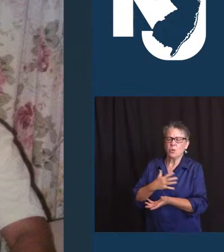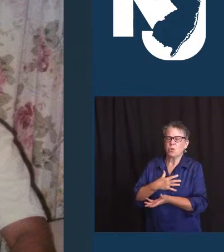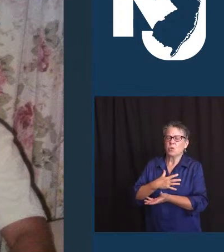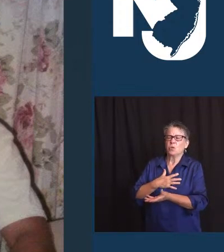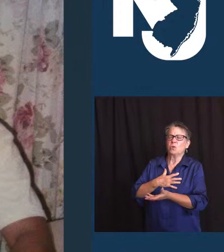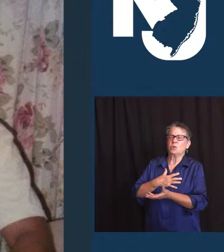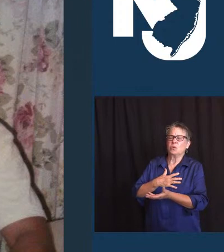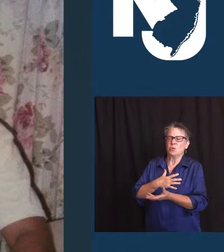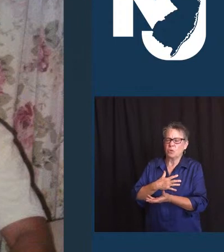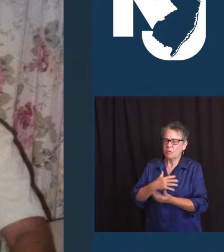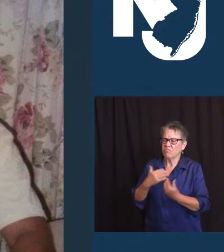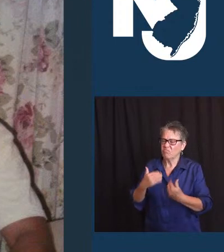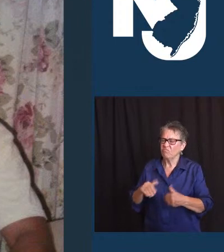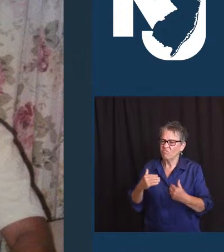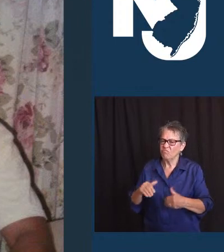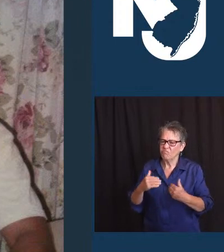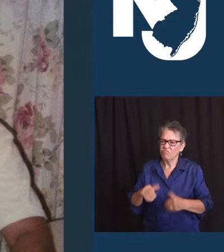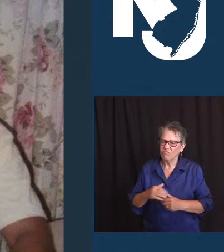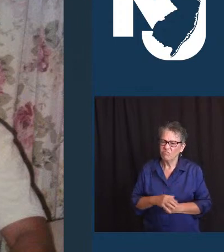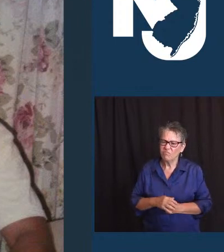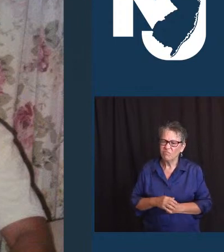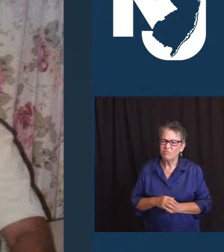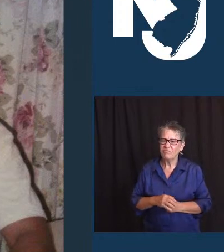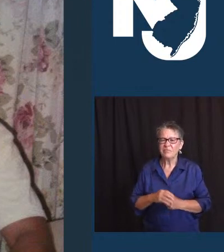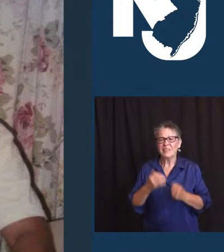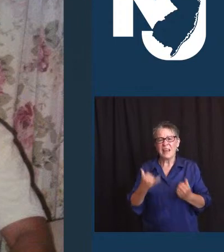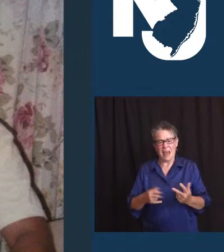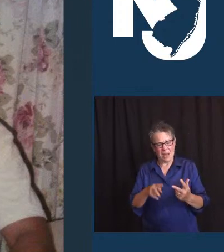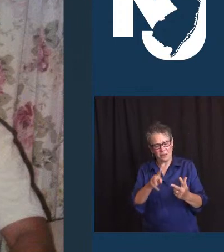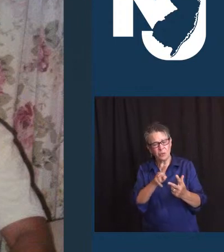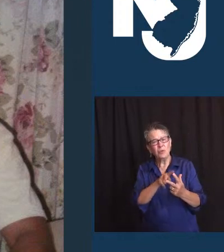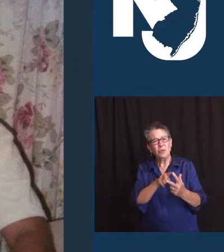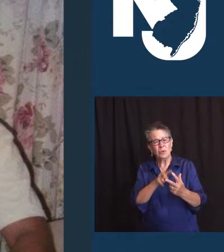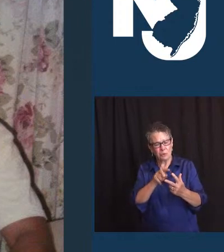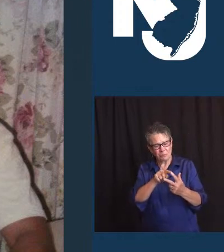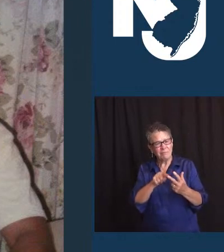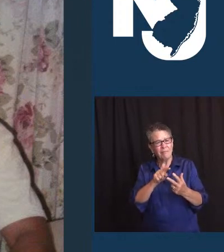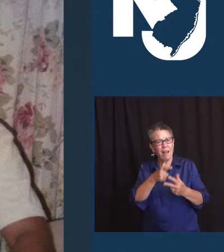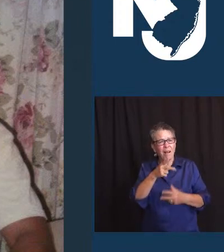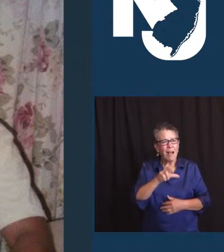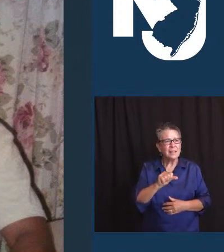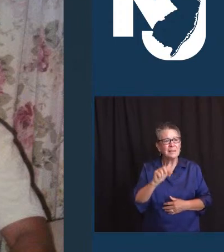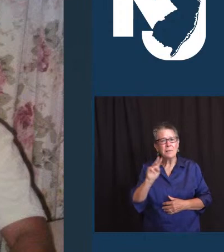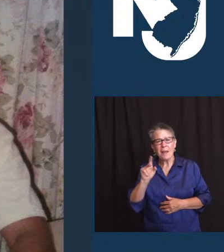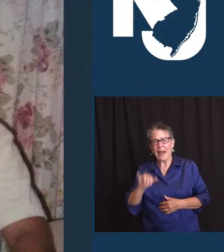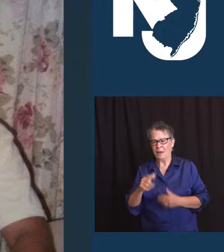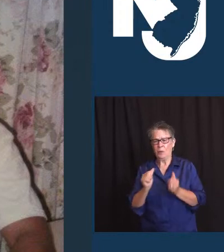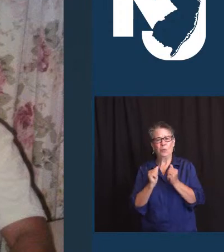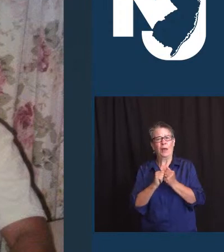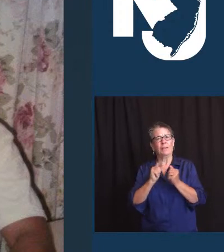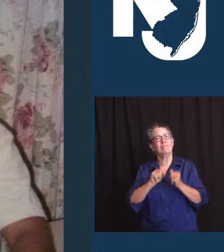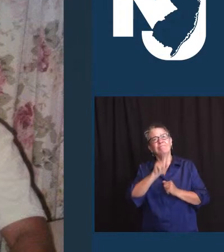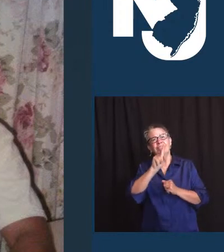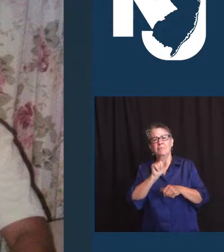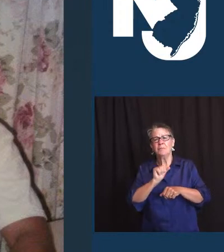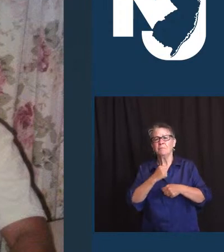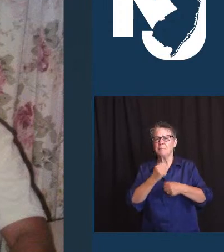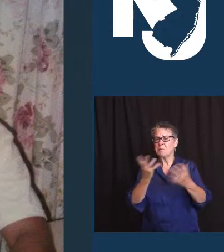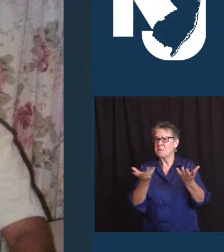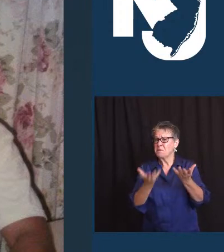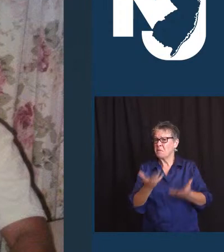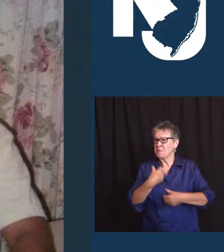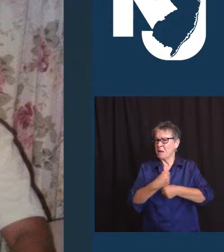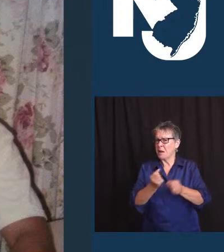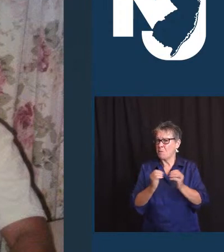are side by side again as they were for so many years at Linwood Pizza. Our thoughts are not just with their families,